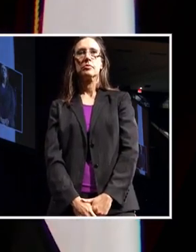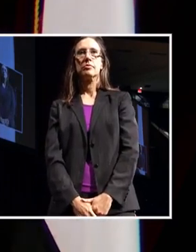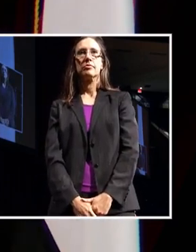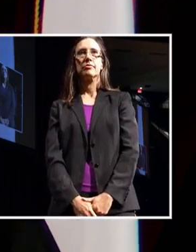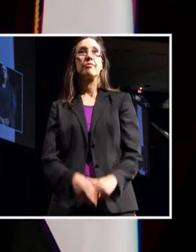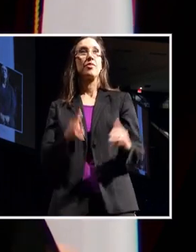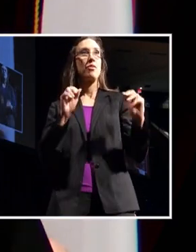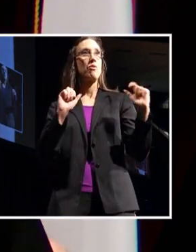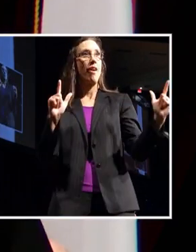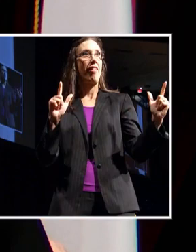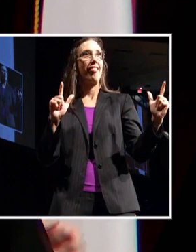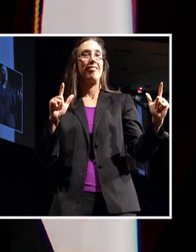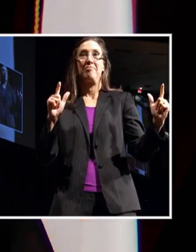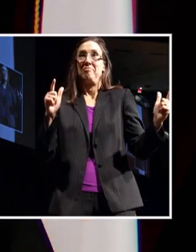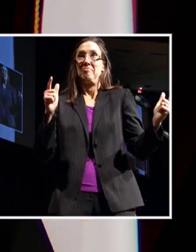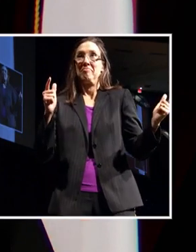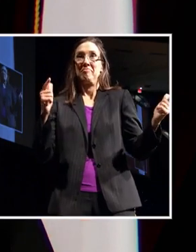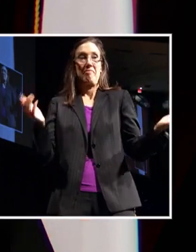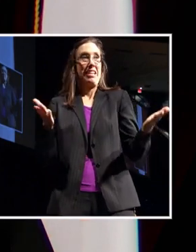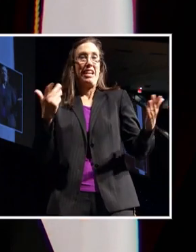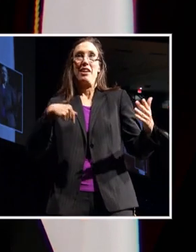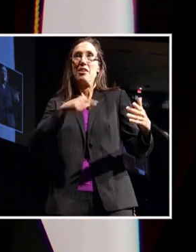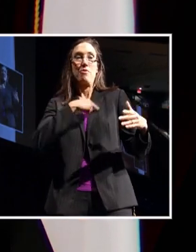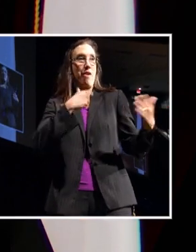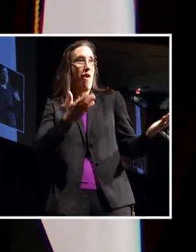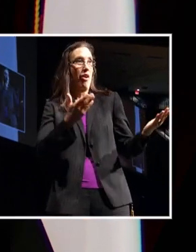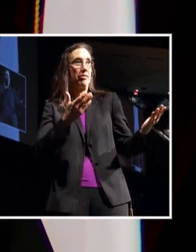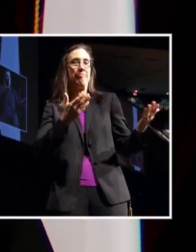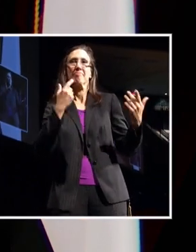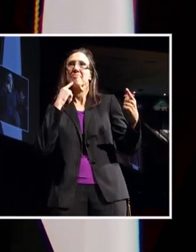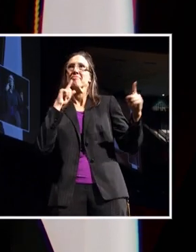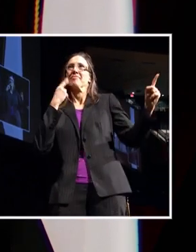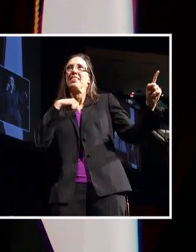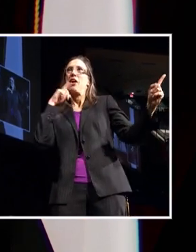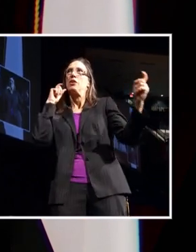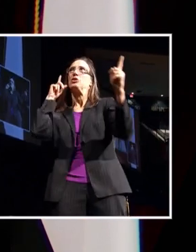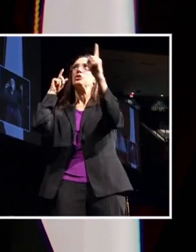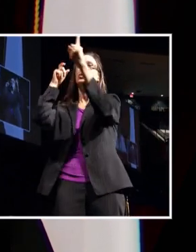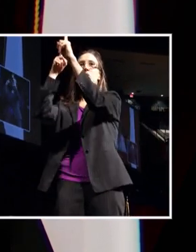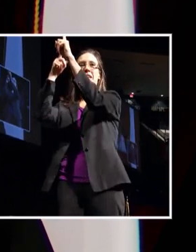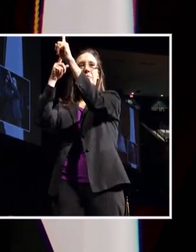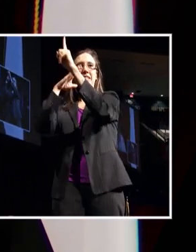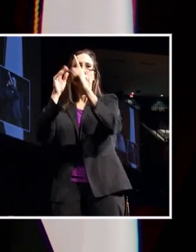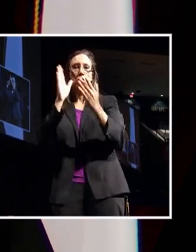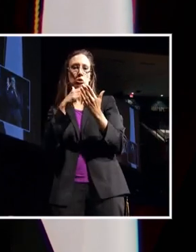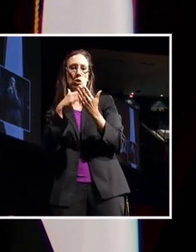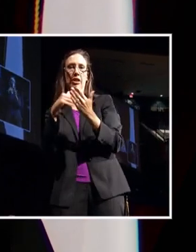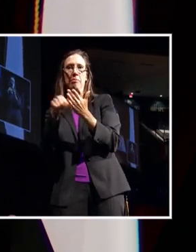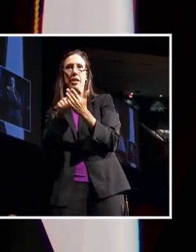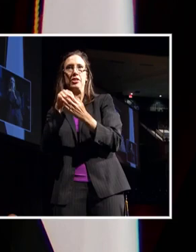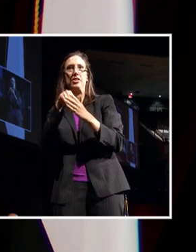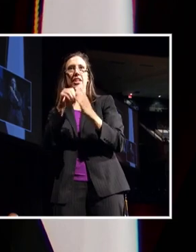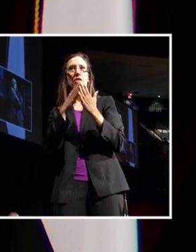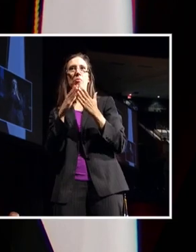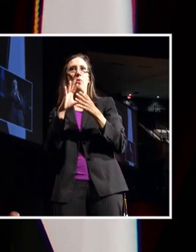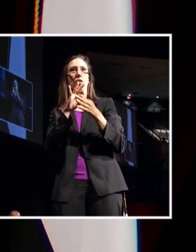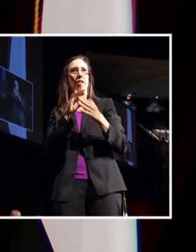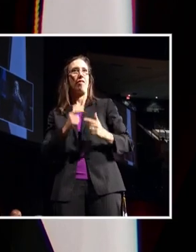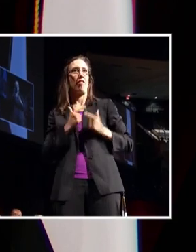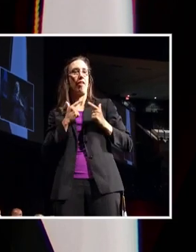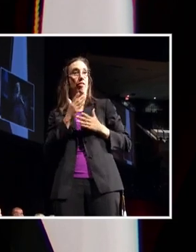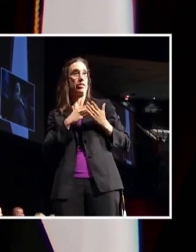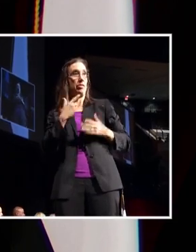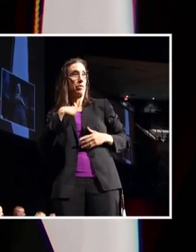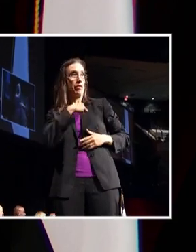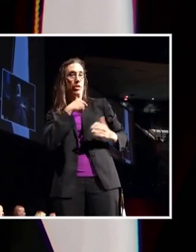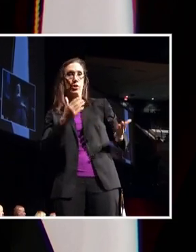Well, here we are, fulfilling dreams, closing cycles, turning pages in the book of life. Some of